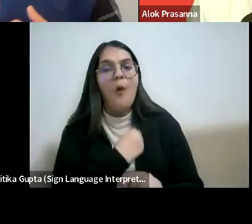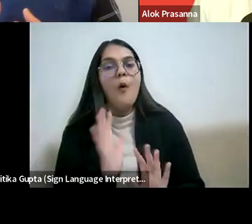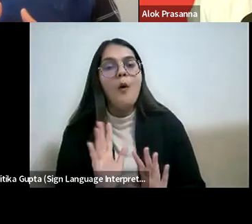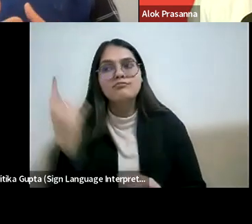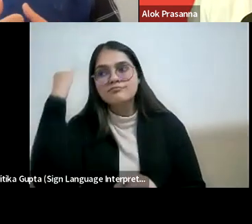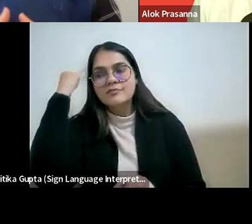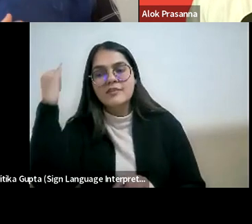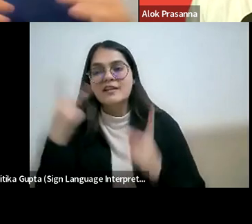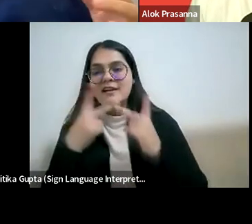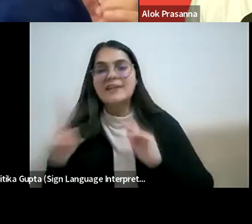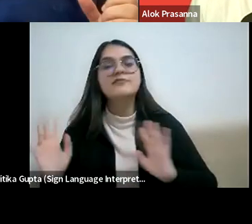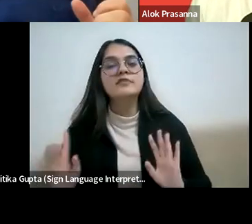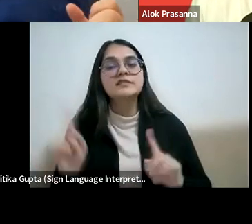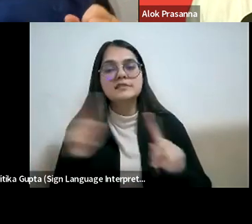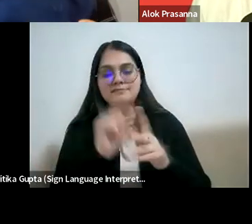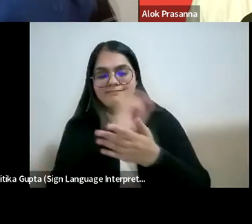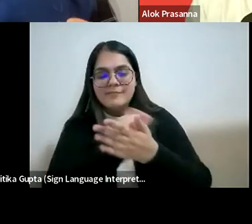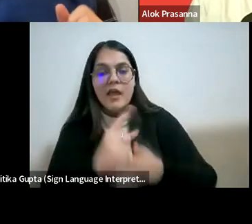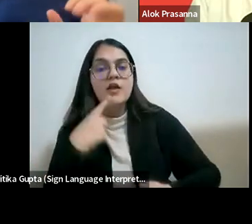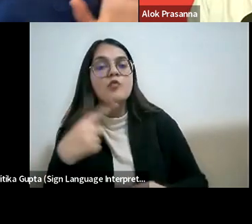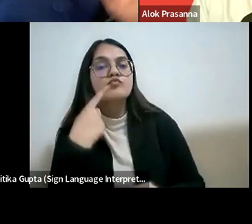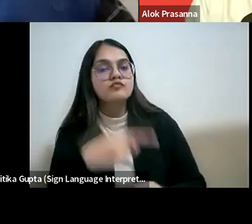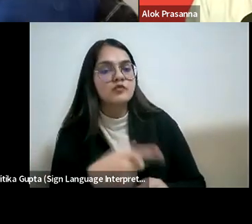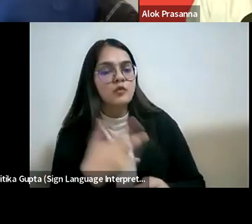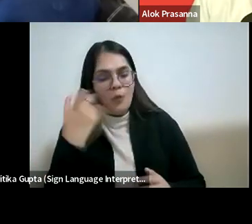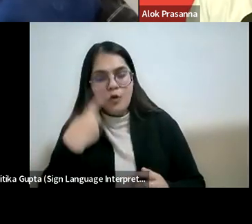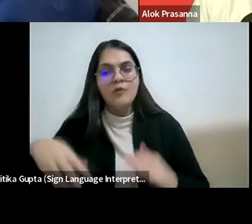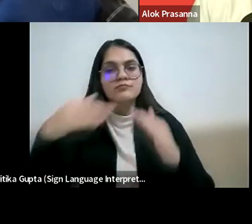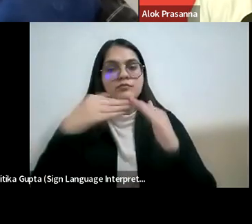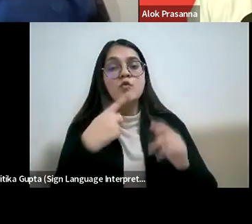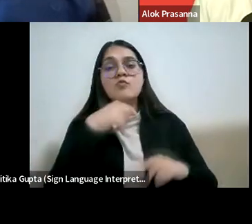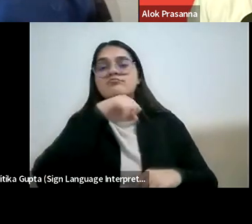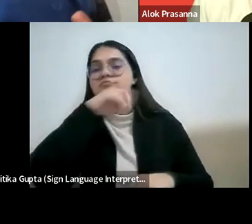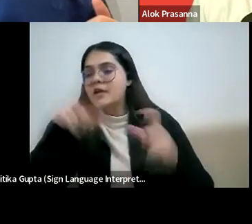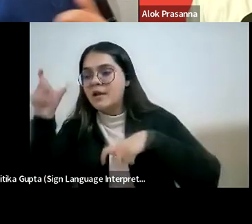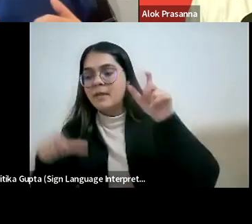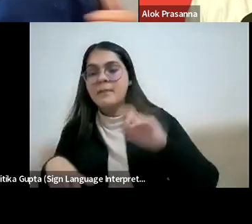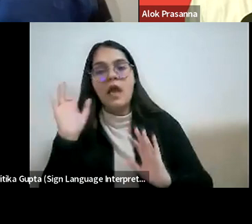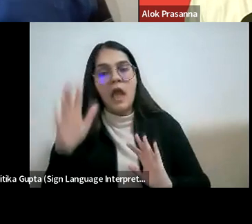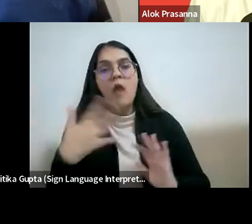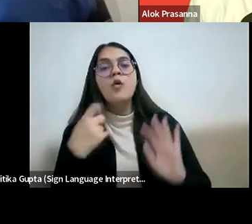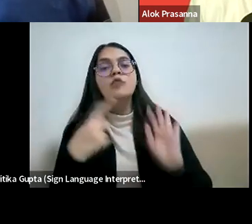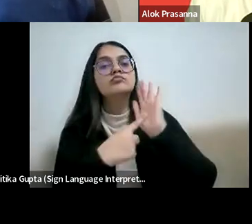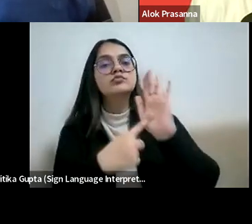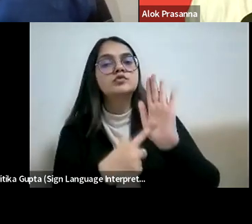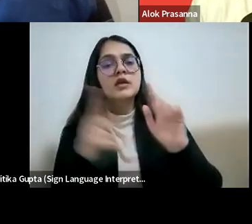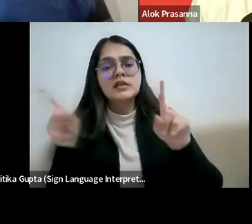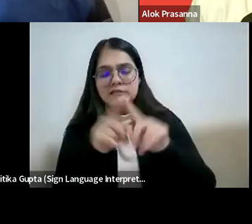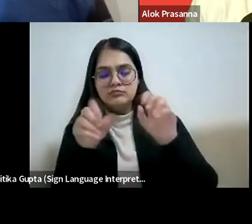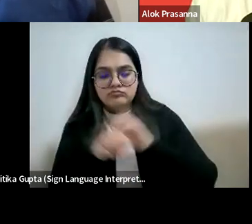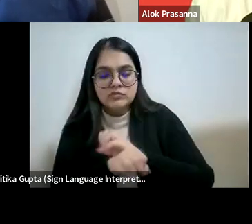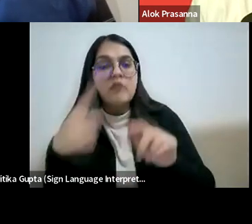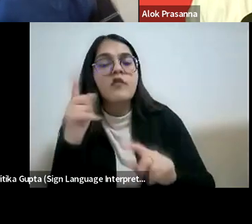moral caliber led the writing of our constitution. Young people of India actually put this up. It spread to